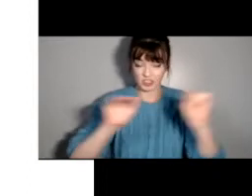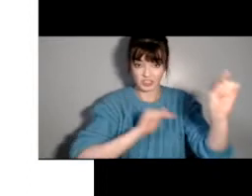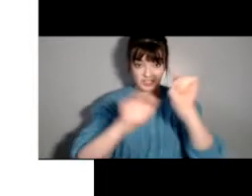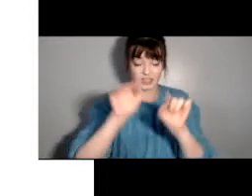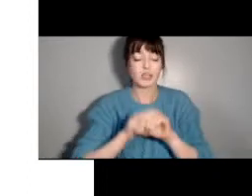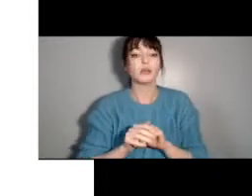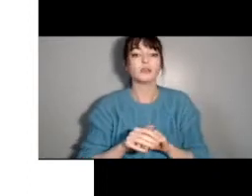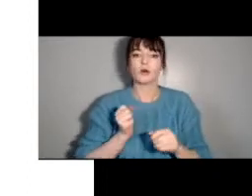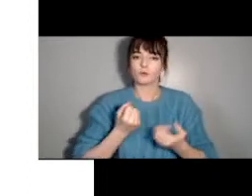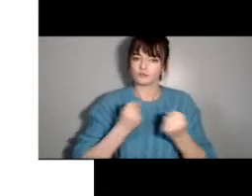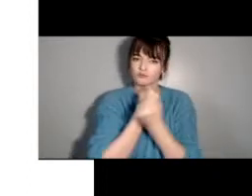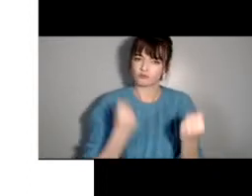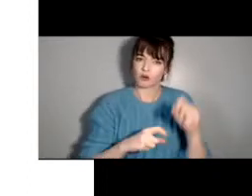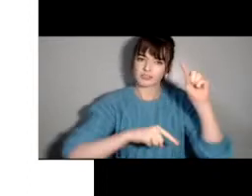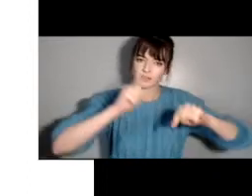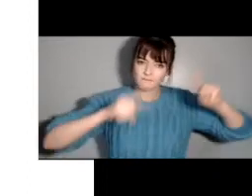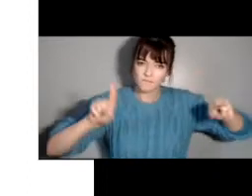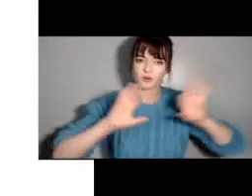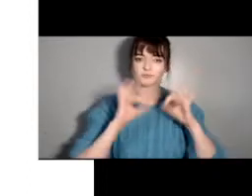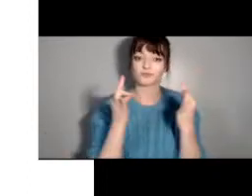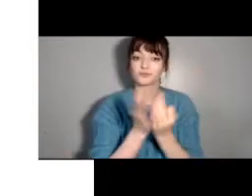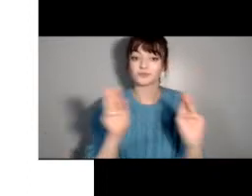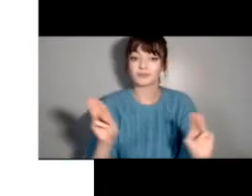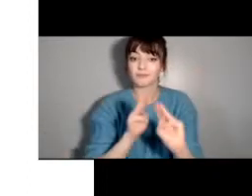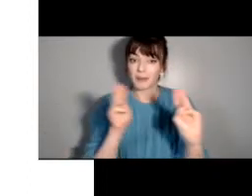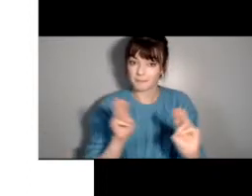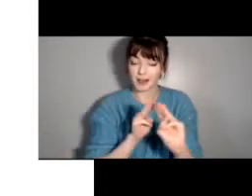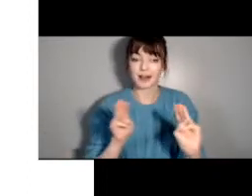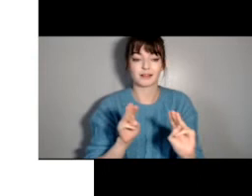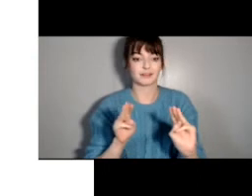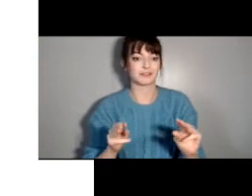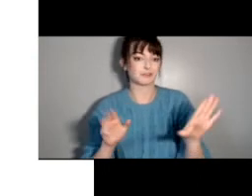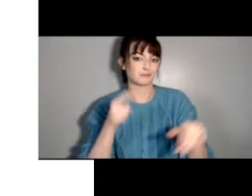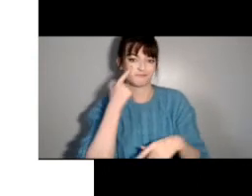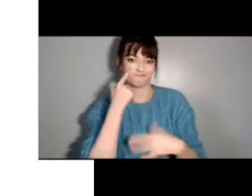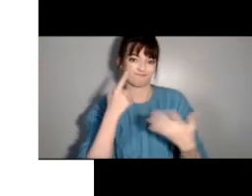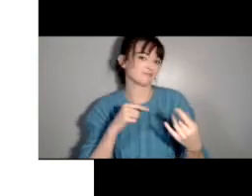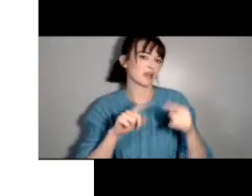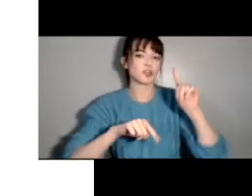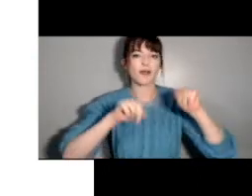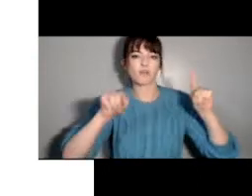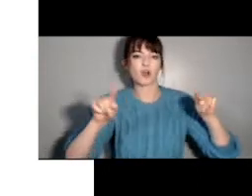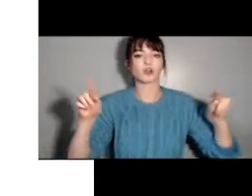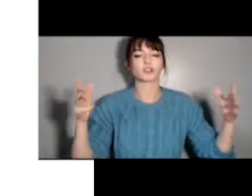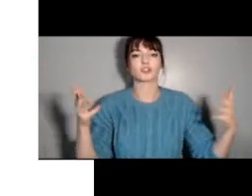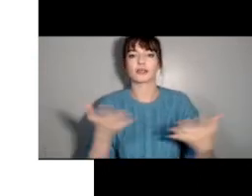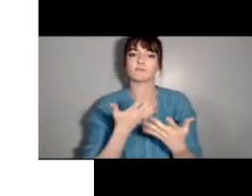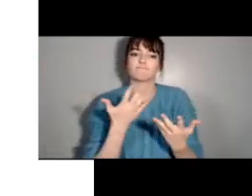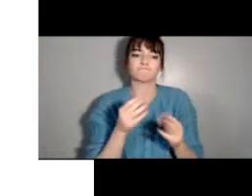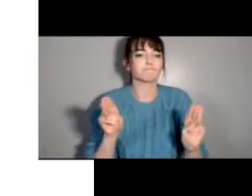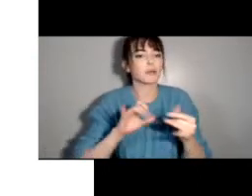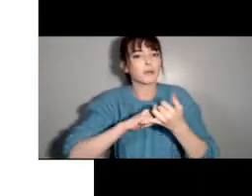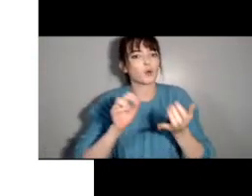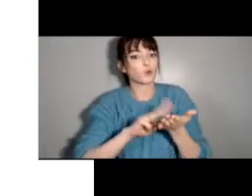diverse group of participants, which reflected the diverse sort of profile of people who use